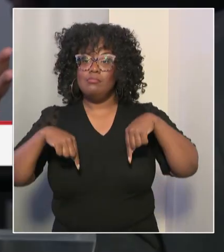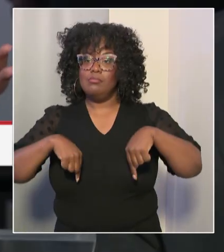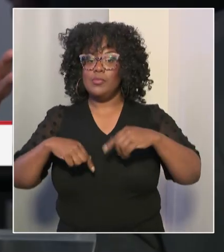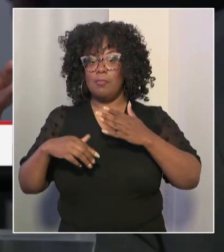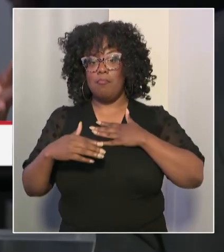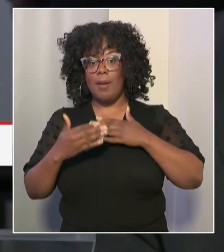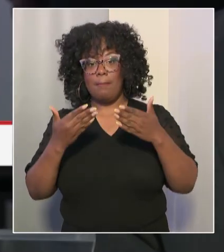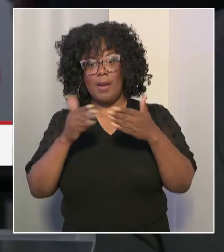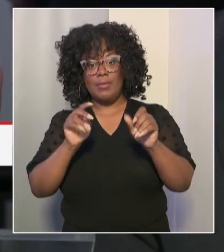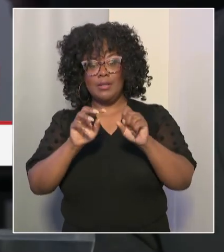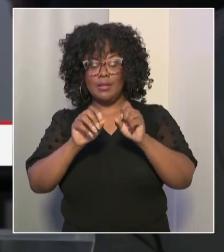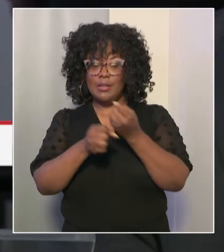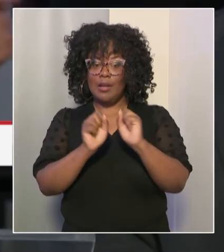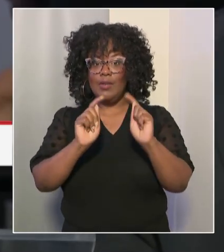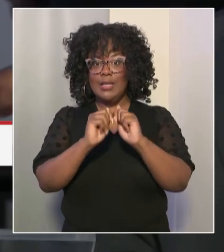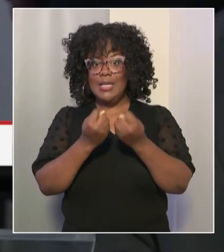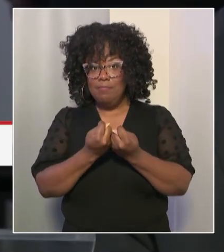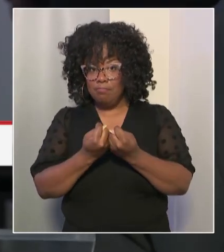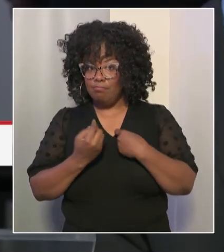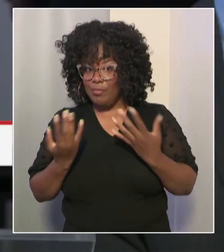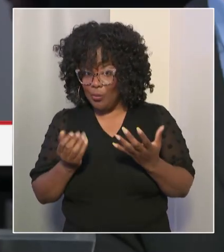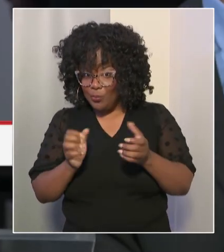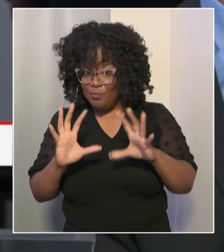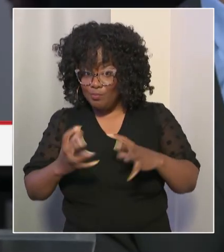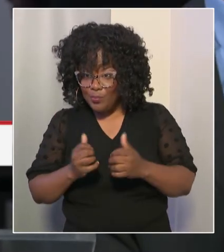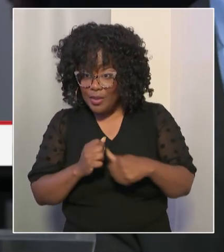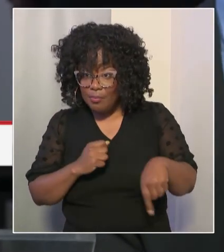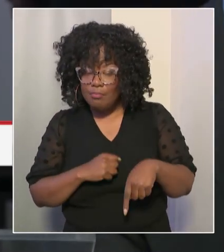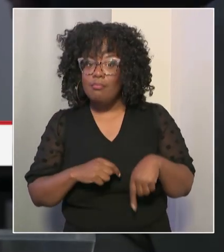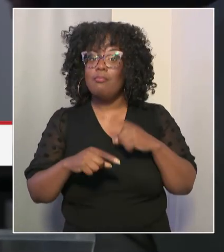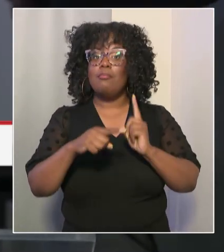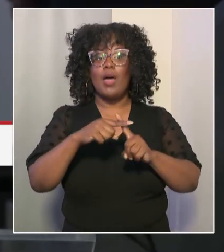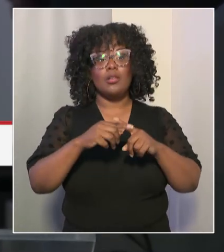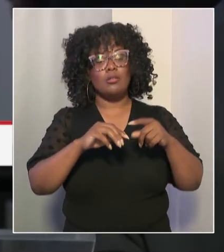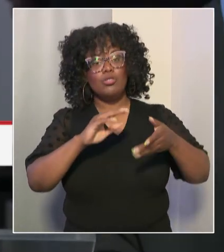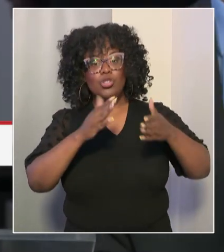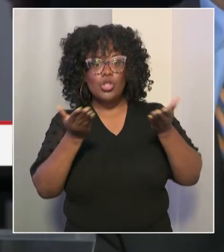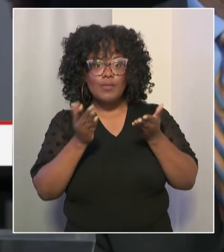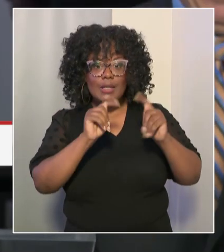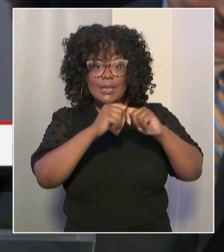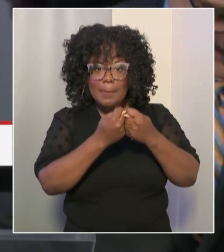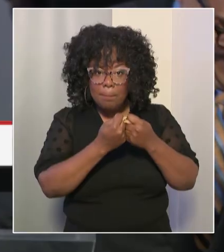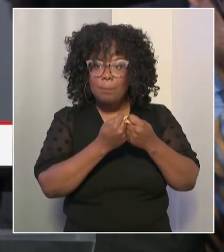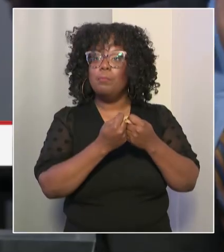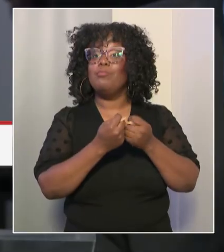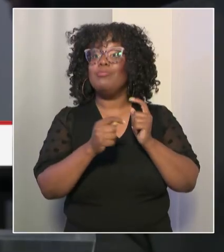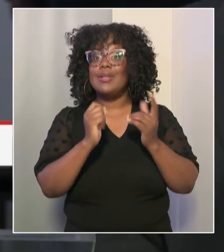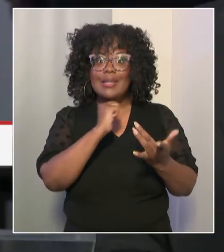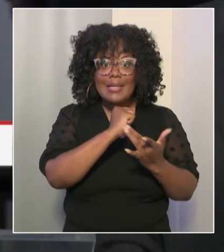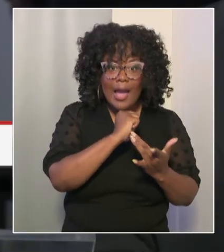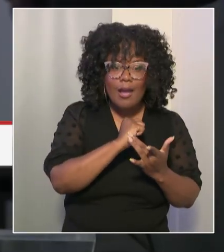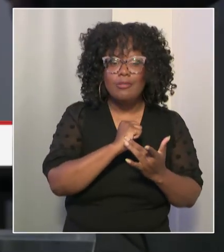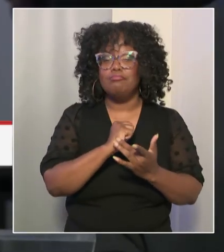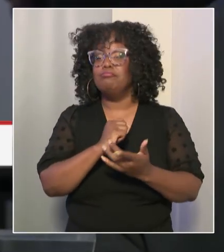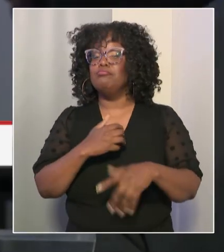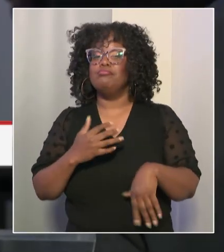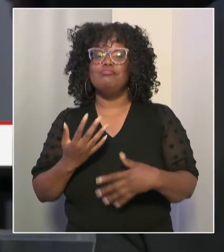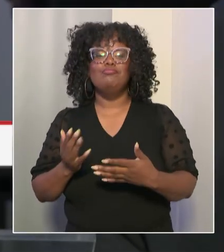Octo team, fire department, to talk about